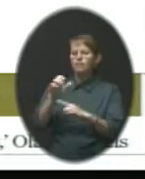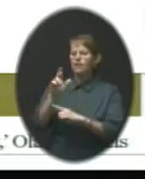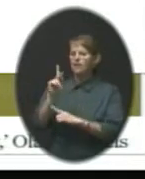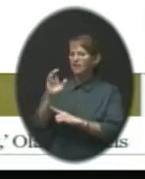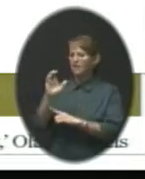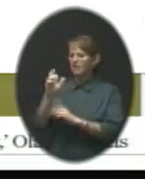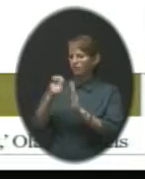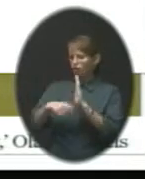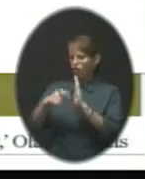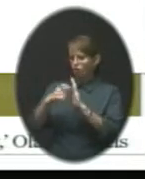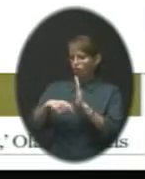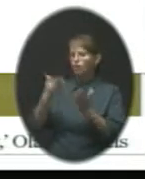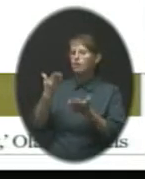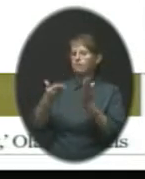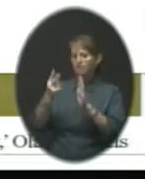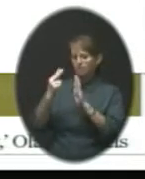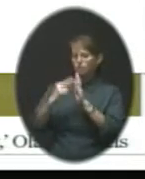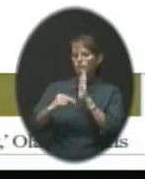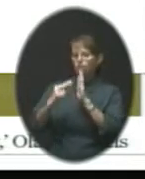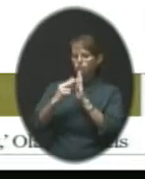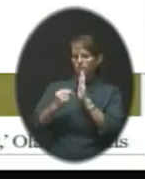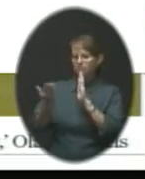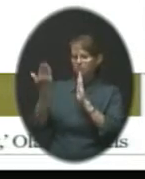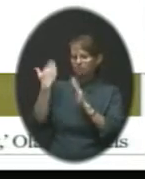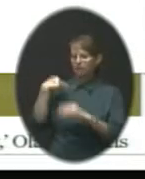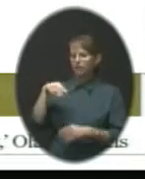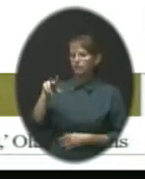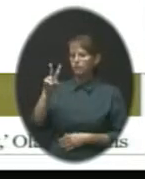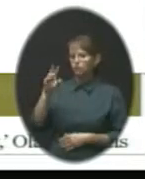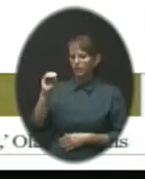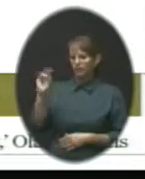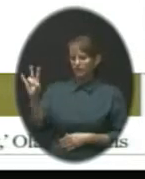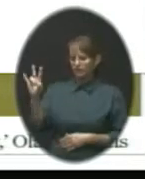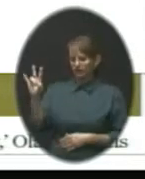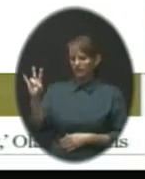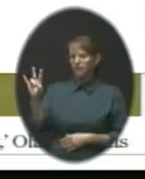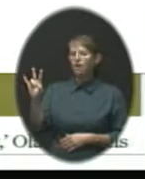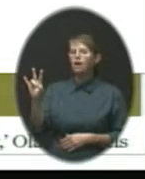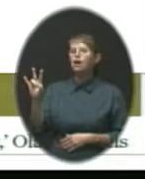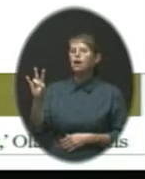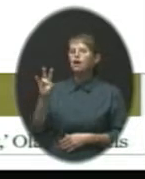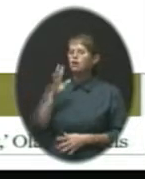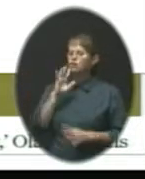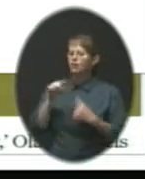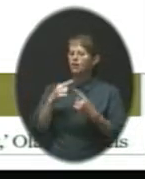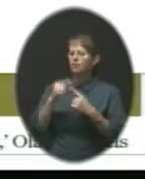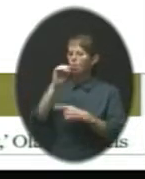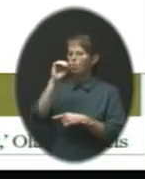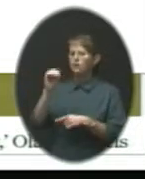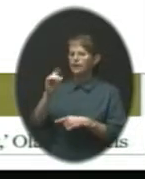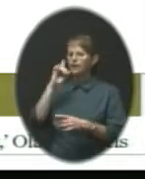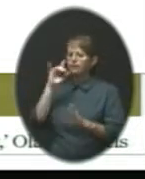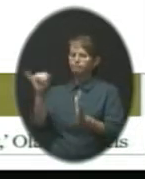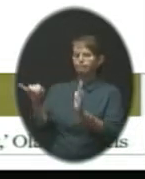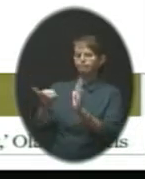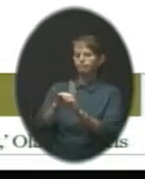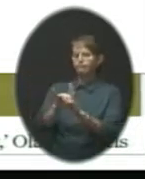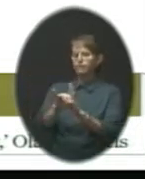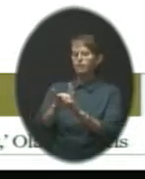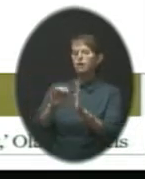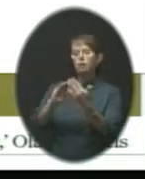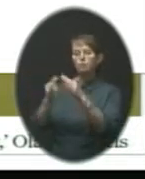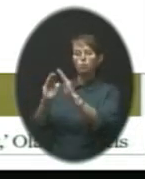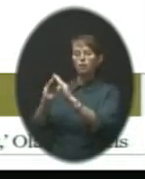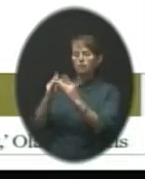might have read at the time, I think it was in 2007, was that Olathe was identified as a welcoming community and